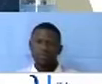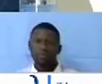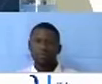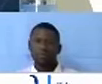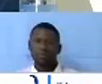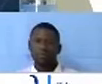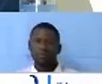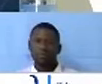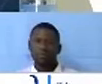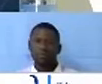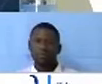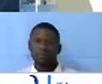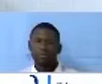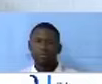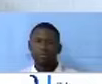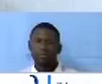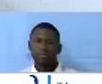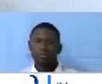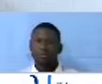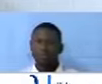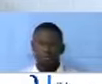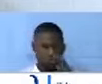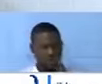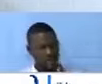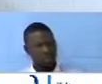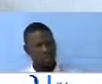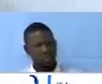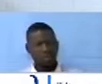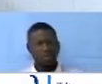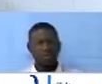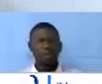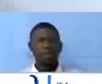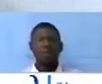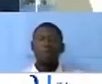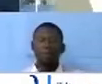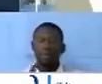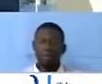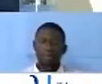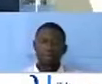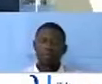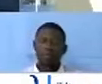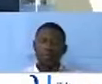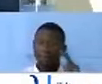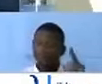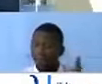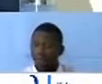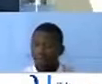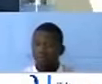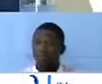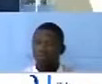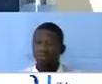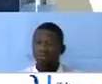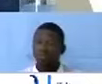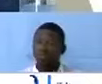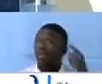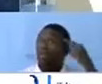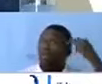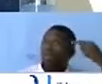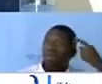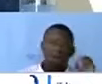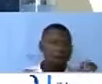you see, there is a basis for putting that assertion. I did not just plug it from the air.